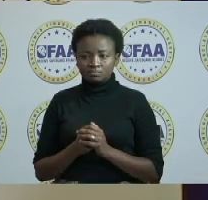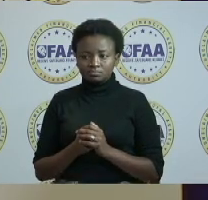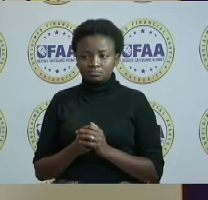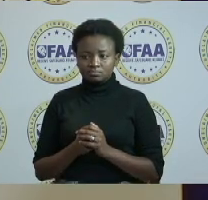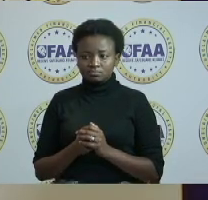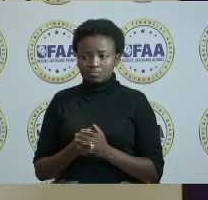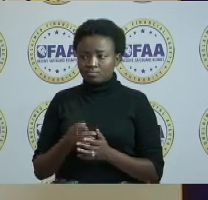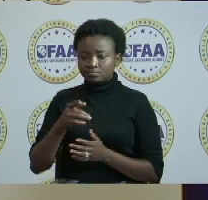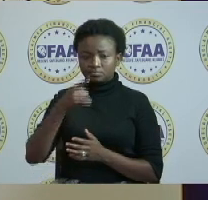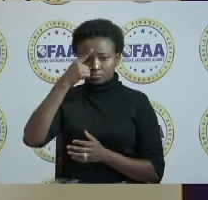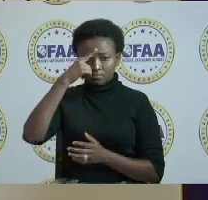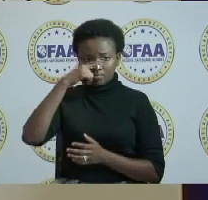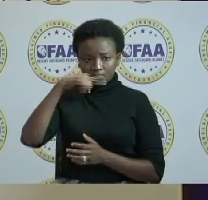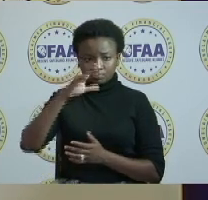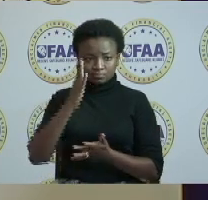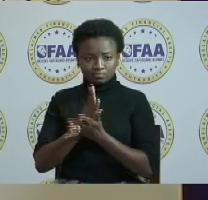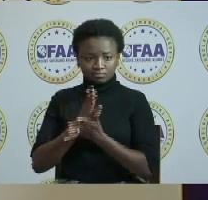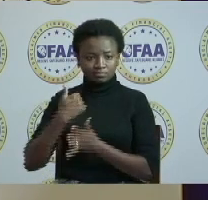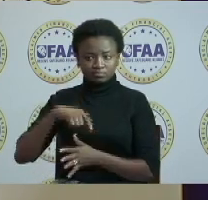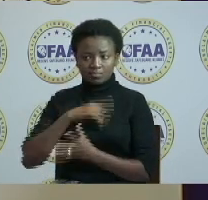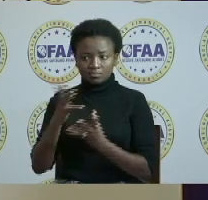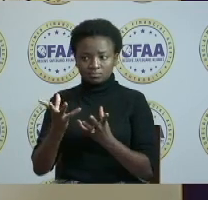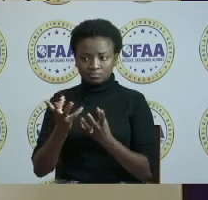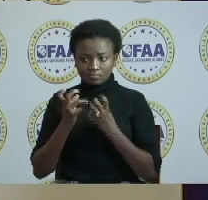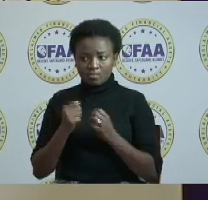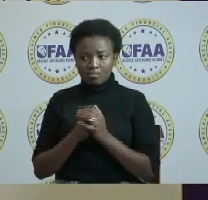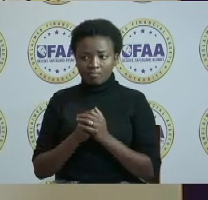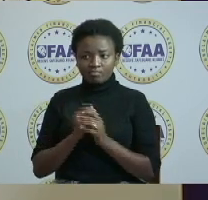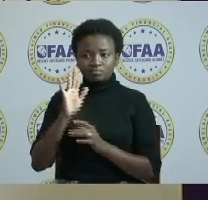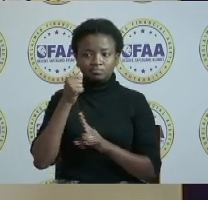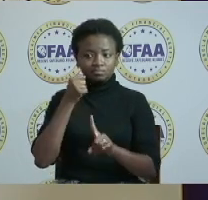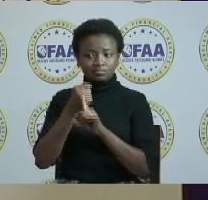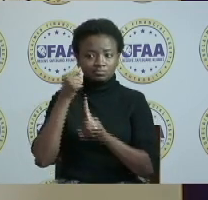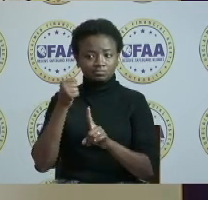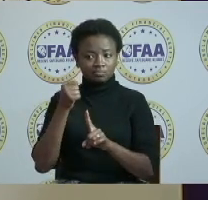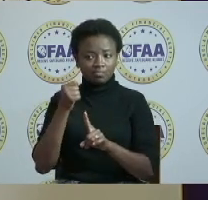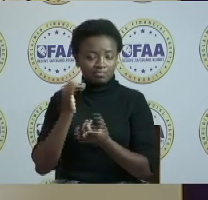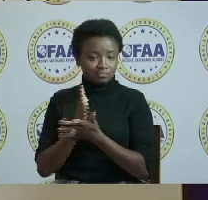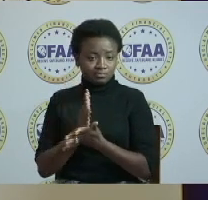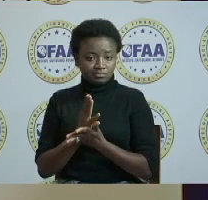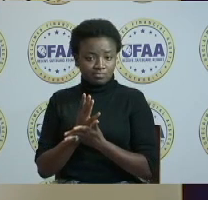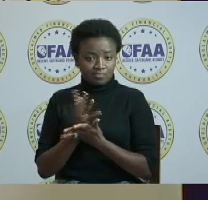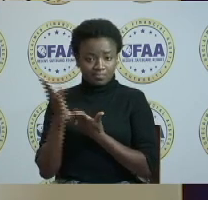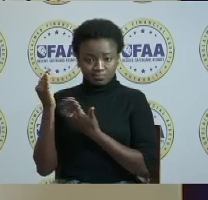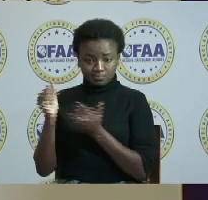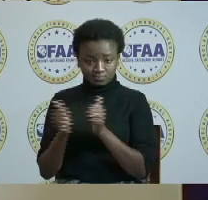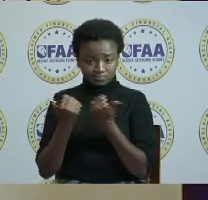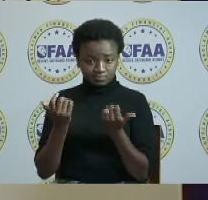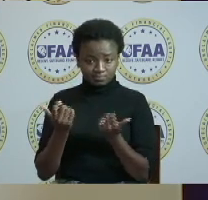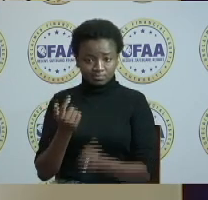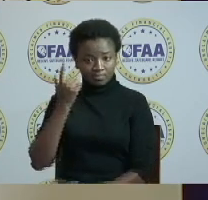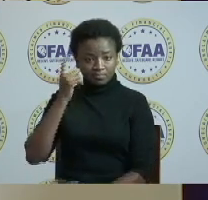is this policy needed and the impact expected once it's passed through, coming from the CEO's point of view?